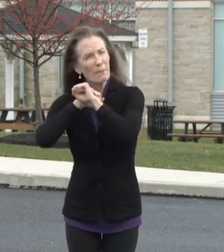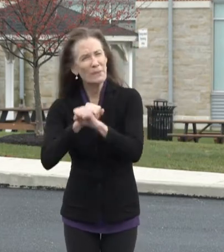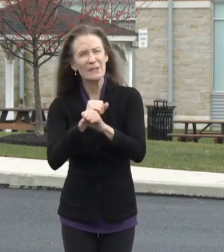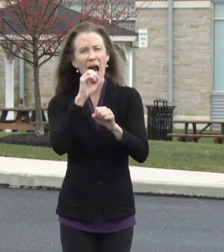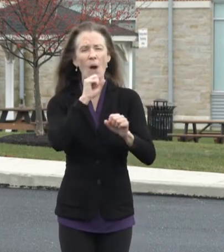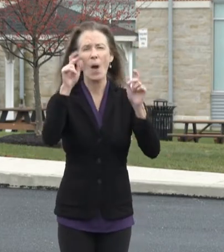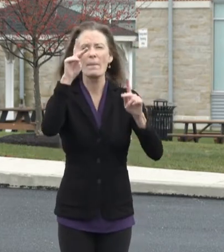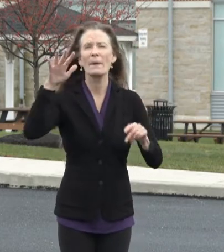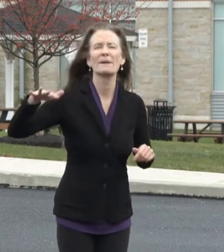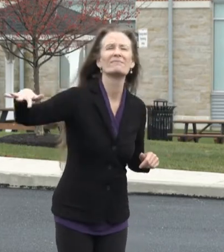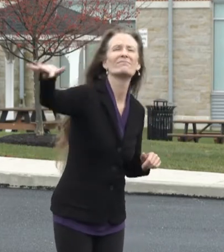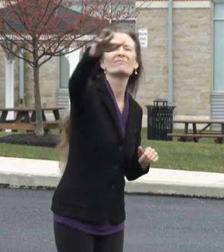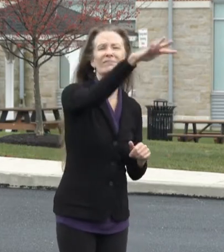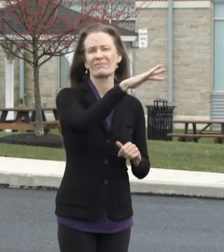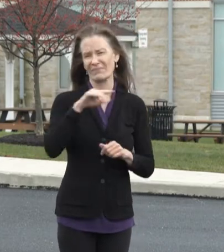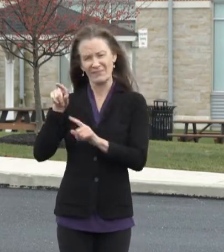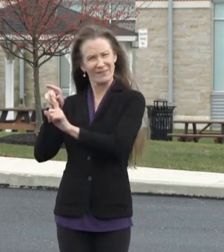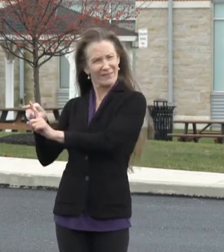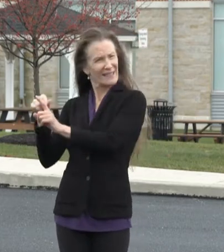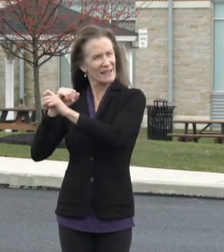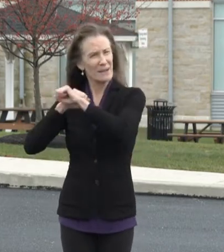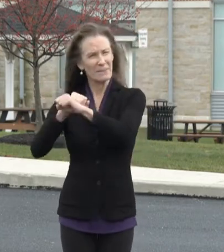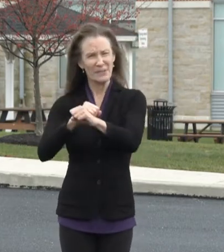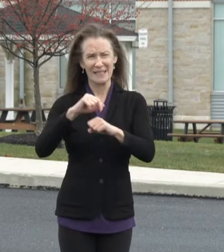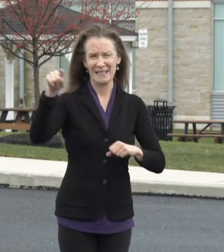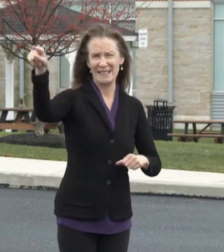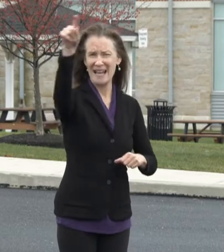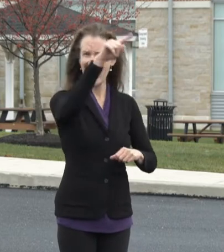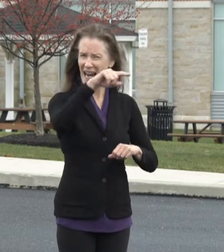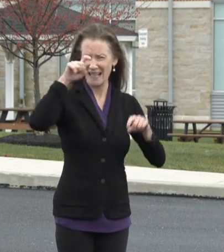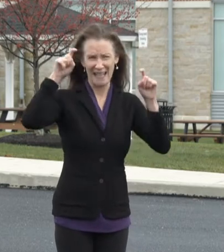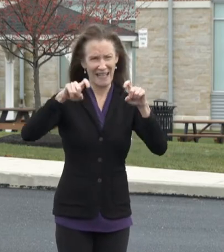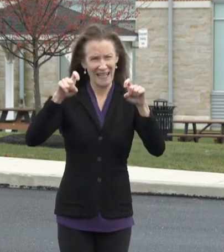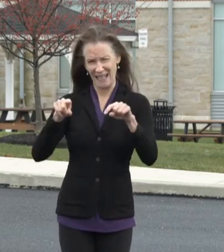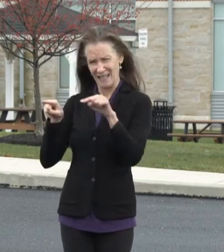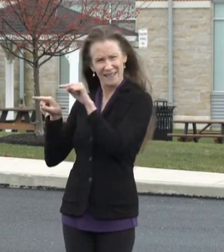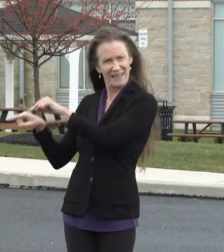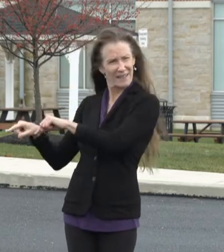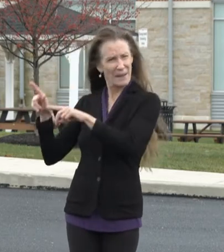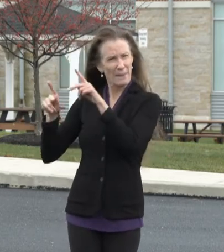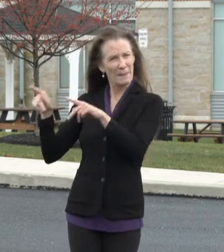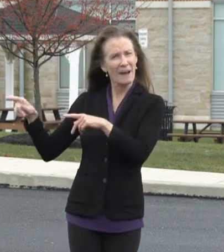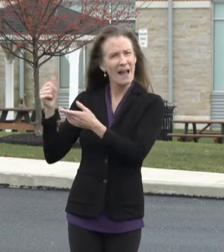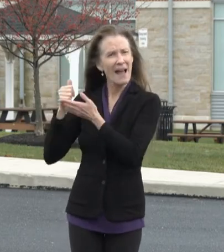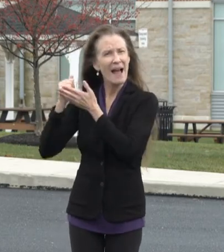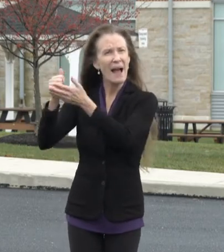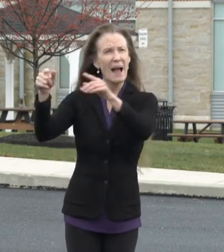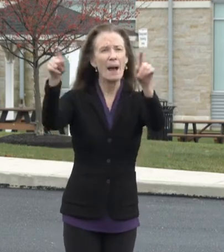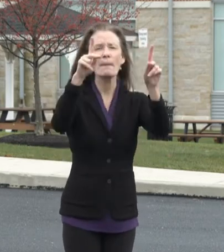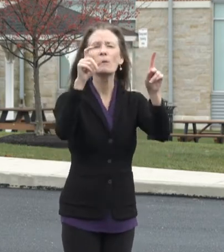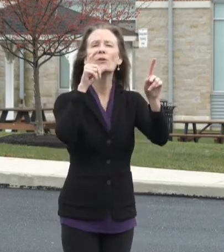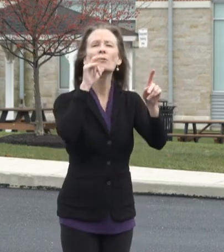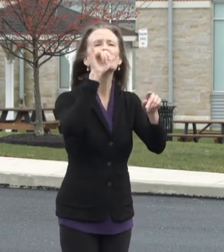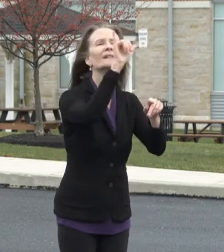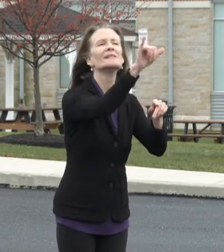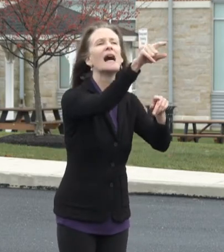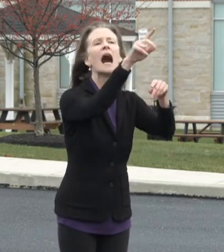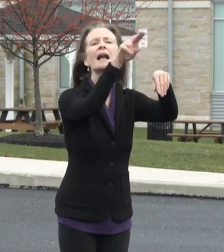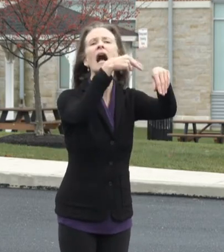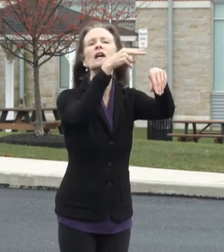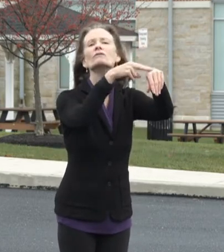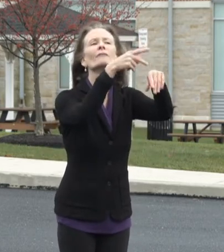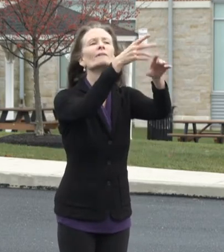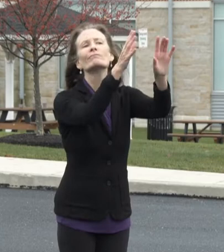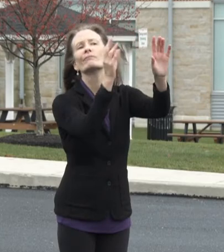The Department of Aging serves the needs of older adults living in long-term care in two ways. Our State Office